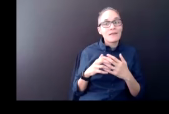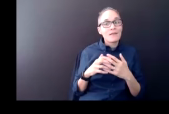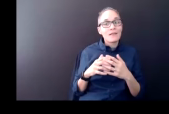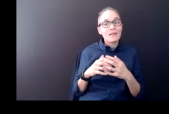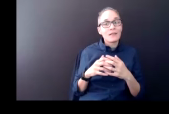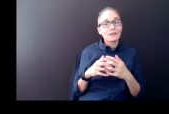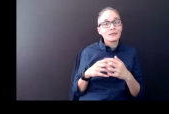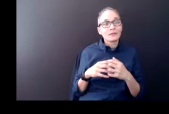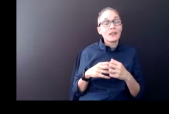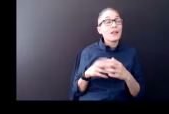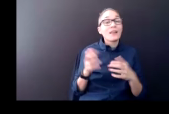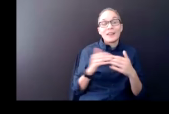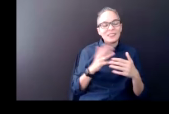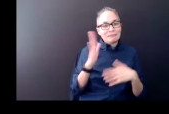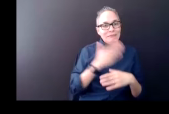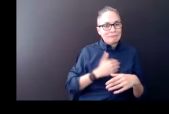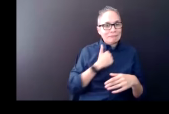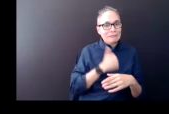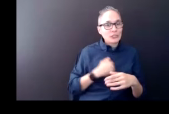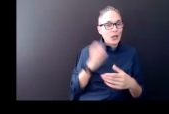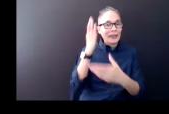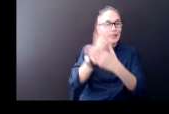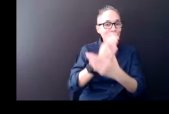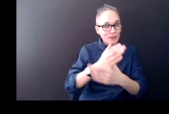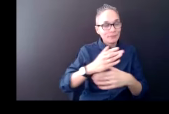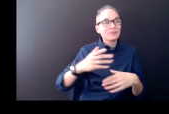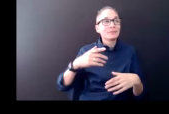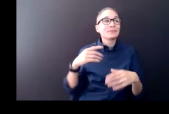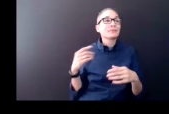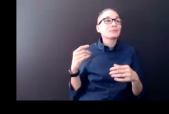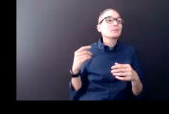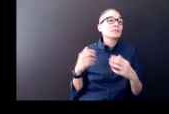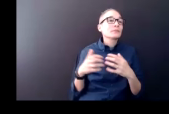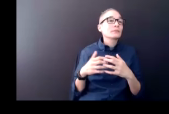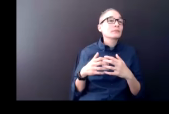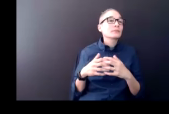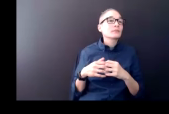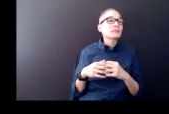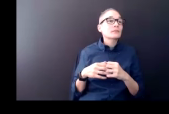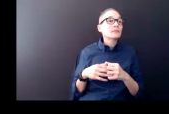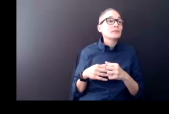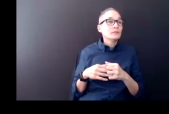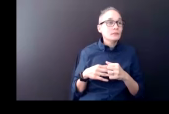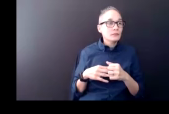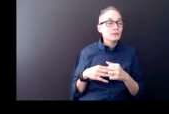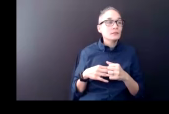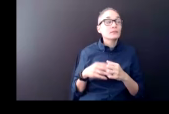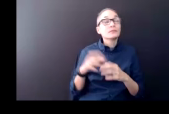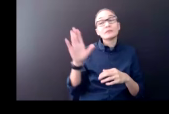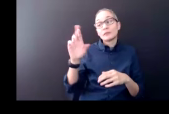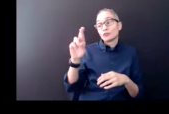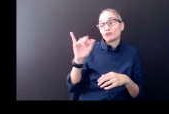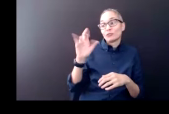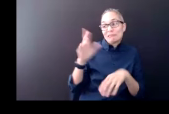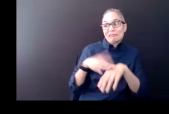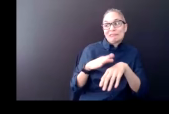and maybe I didn't get it. Anyway, sorry, Rick. Sorry to interrupt you. I'll make sure that's in there. yeah, no worries. And just keep in mind, everyone, this is our